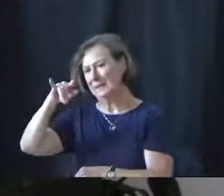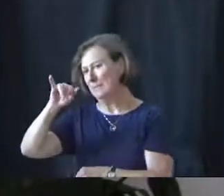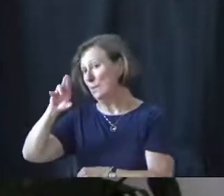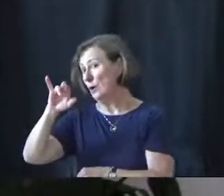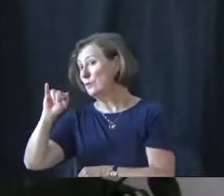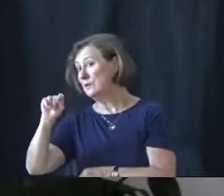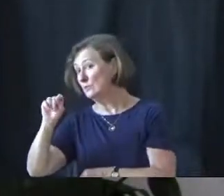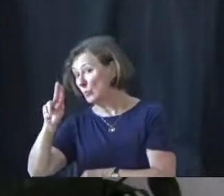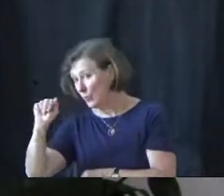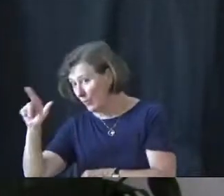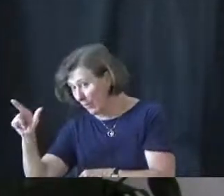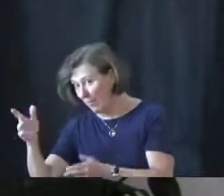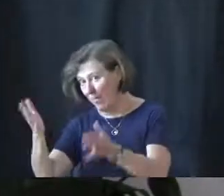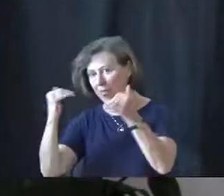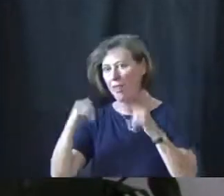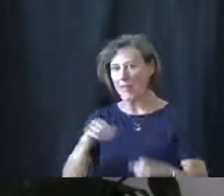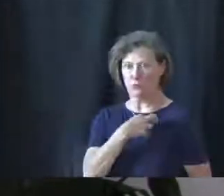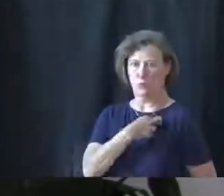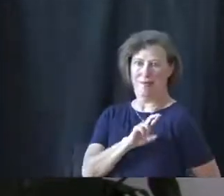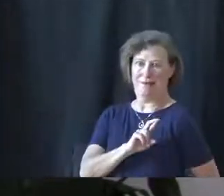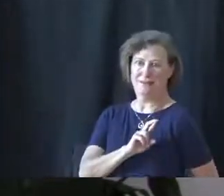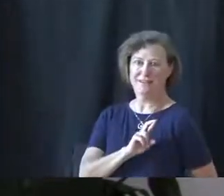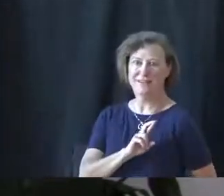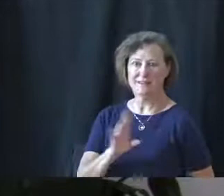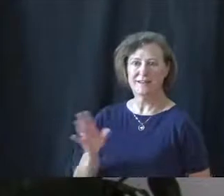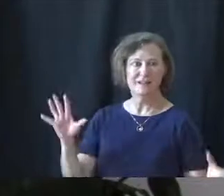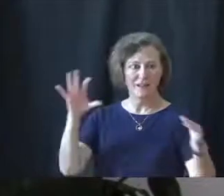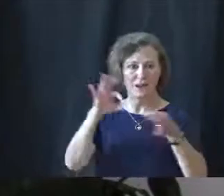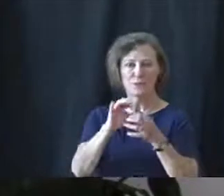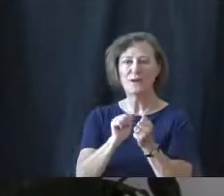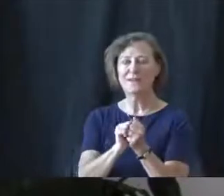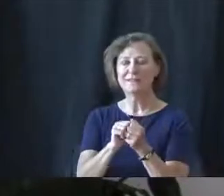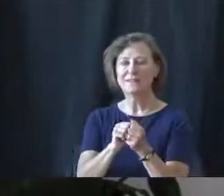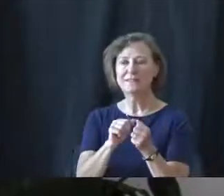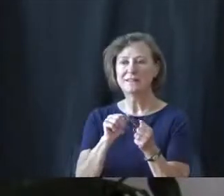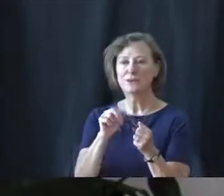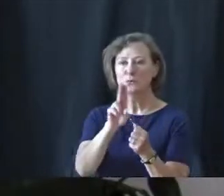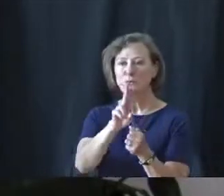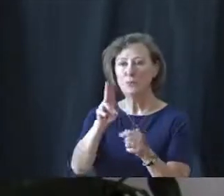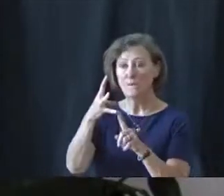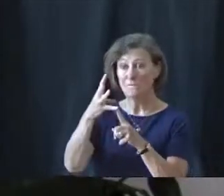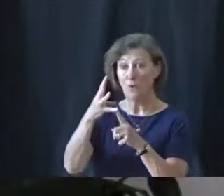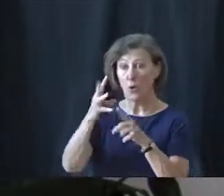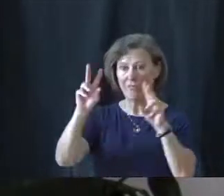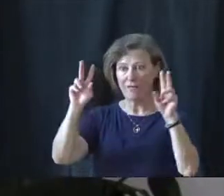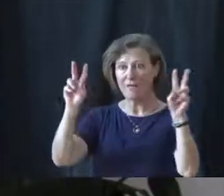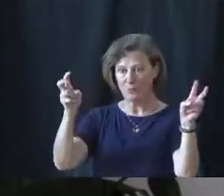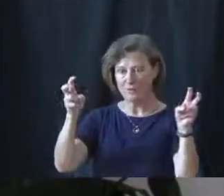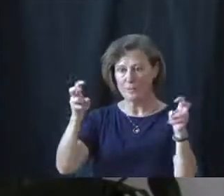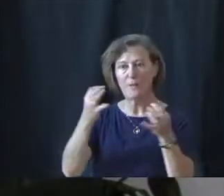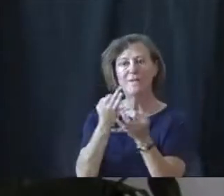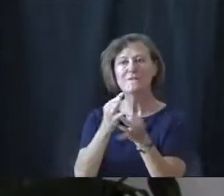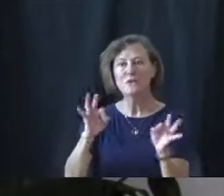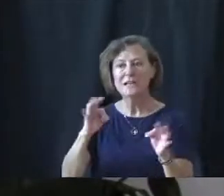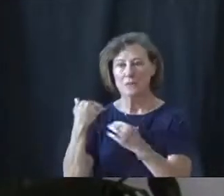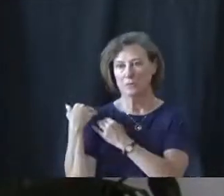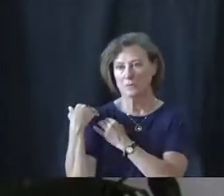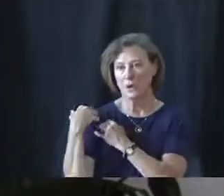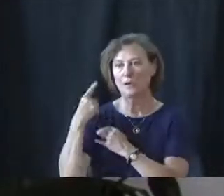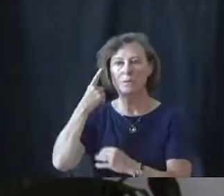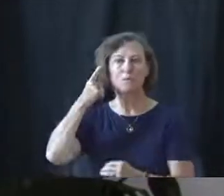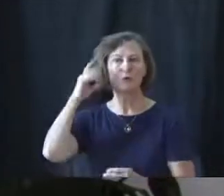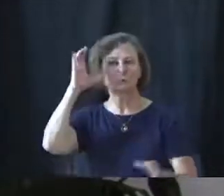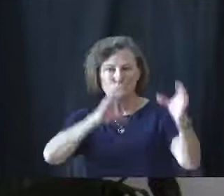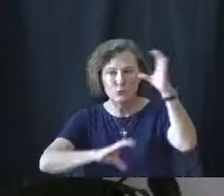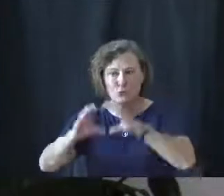religious, definitely agreeing with UU fourth principle of a free and responsible search for truth and